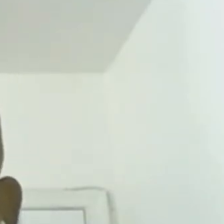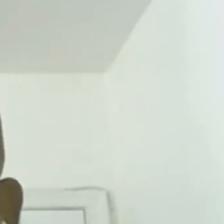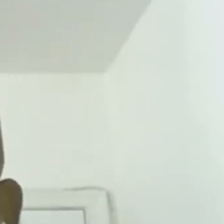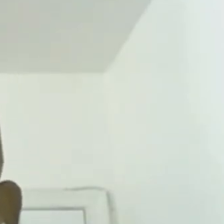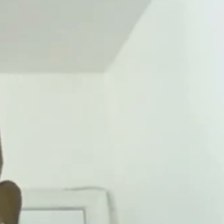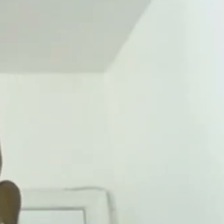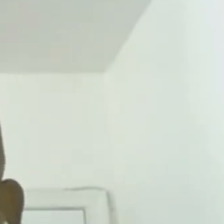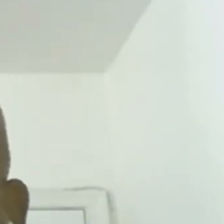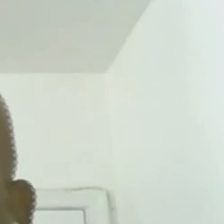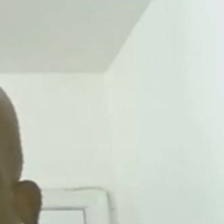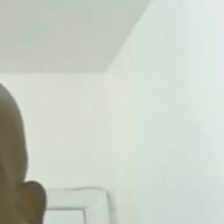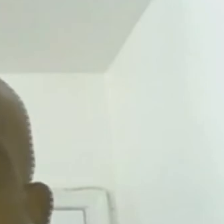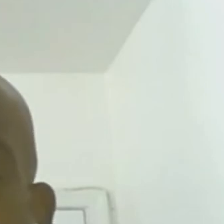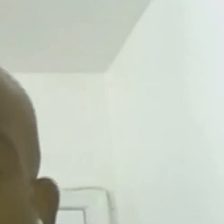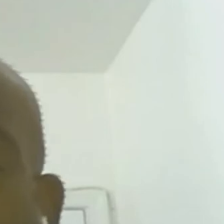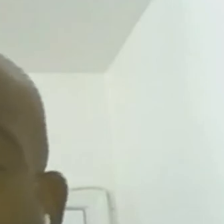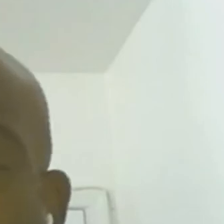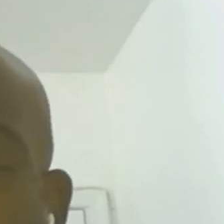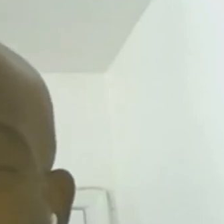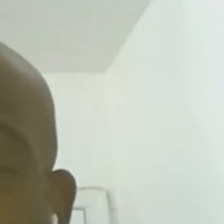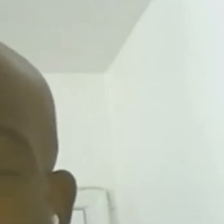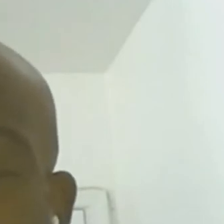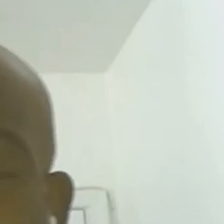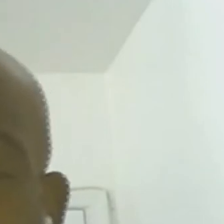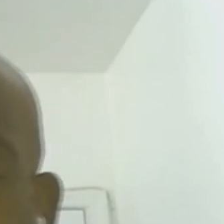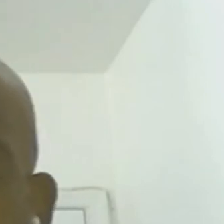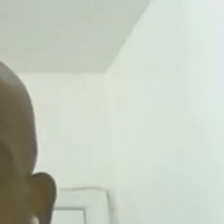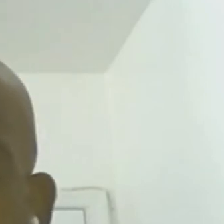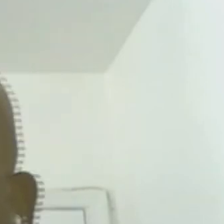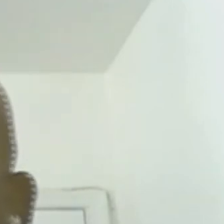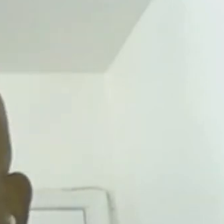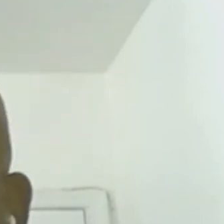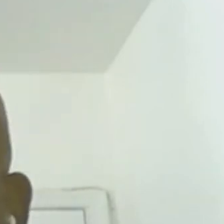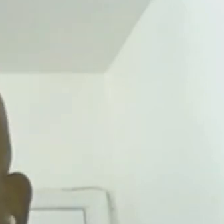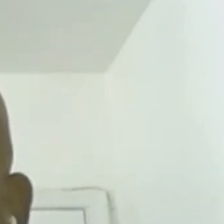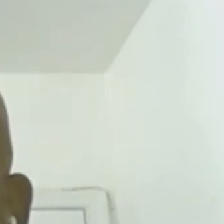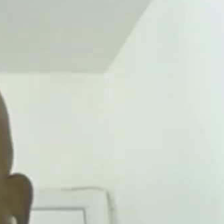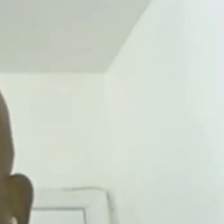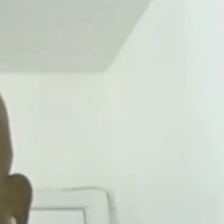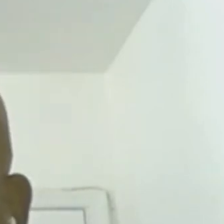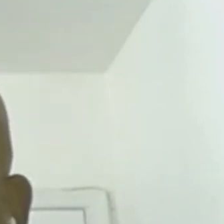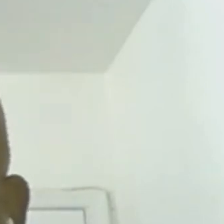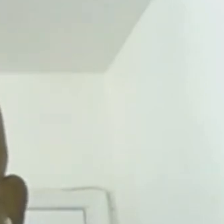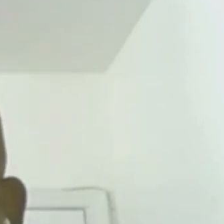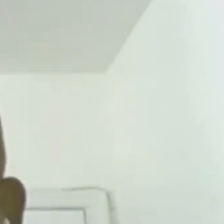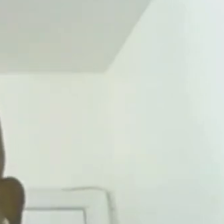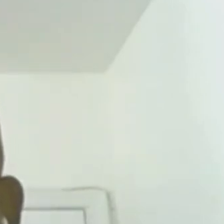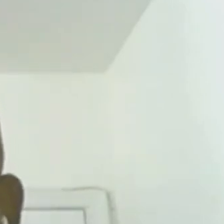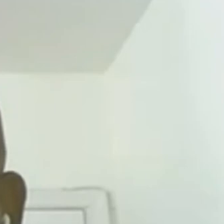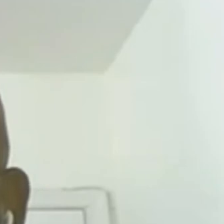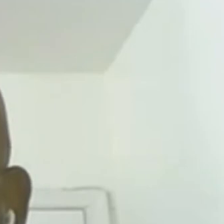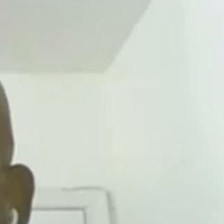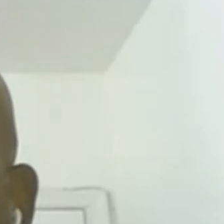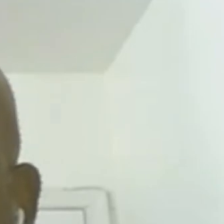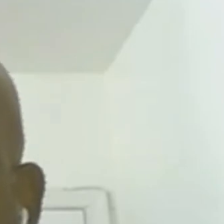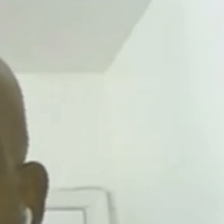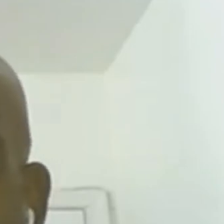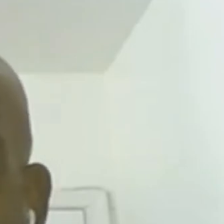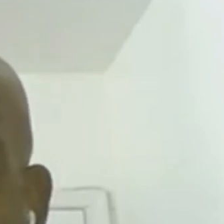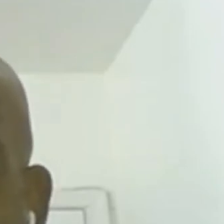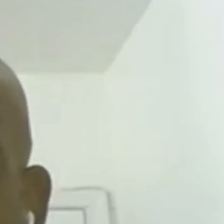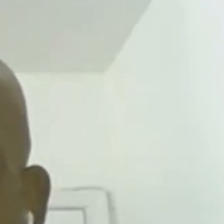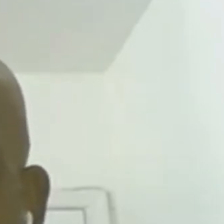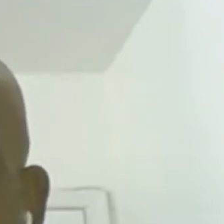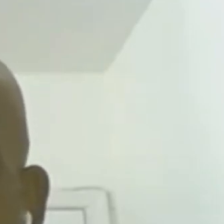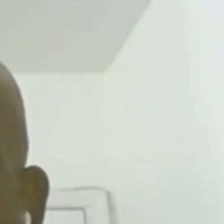be reported from this committee with a favorable recommendation, and further move that the rules of council be suspended to permit first reading of this bill at the next session